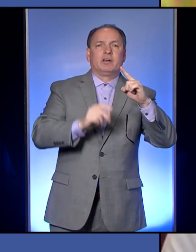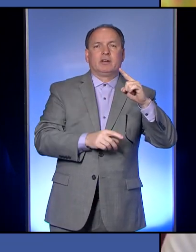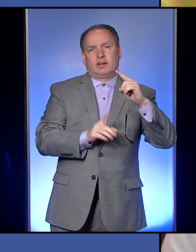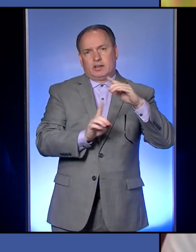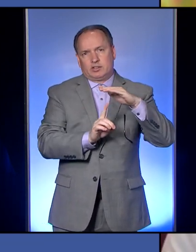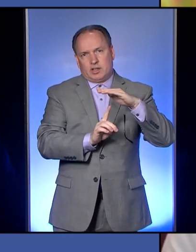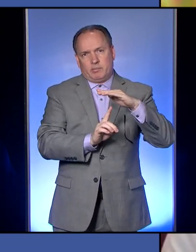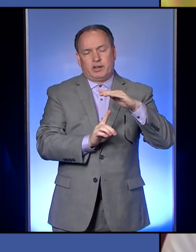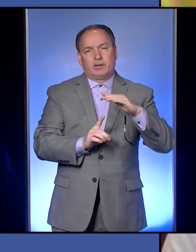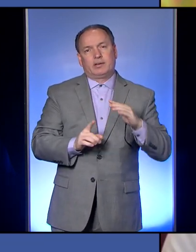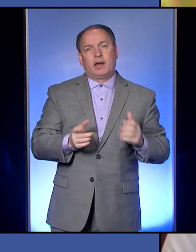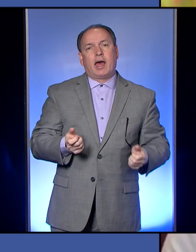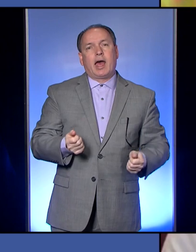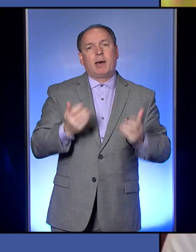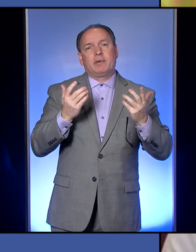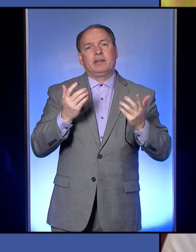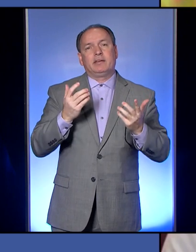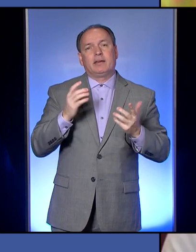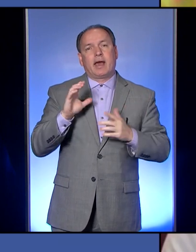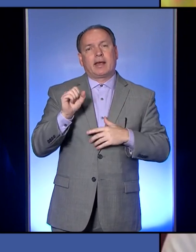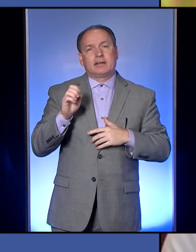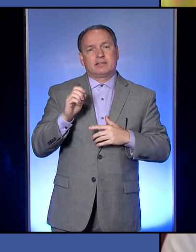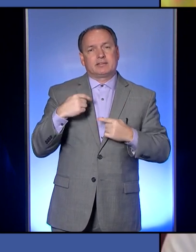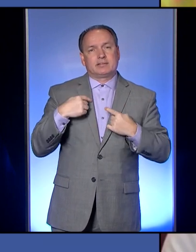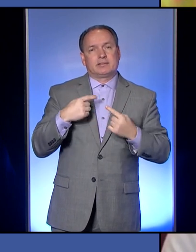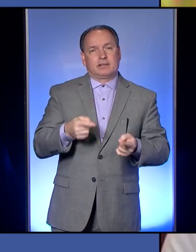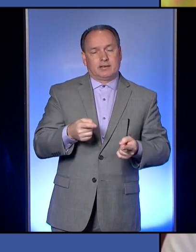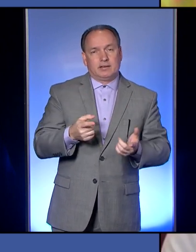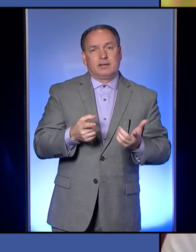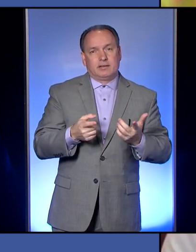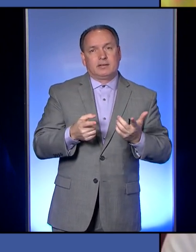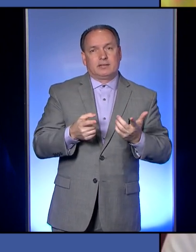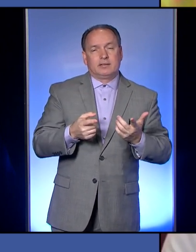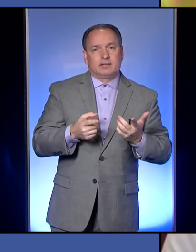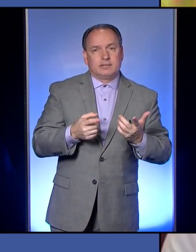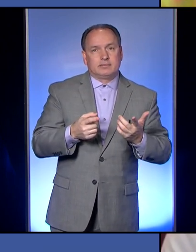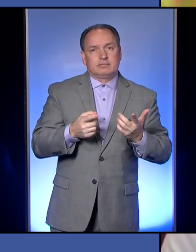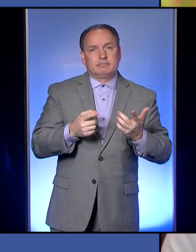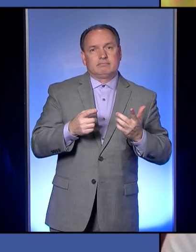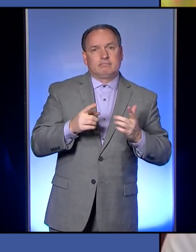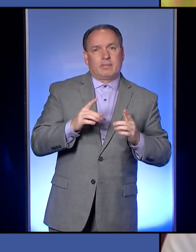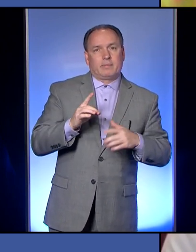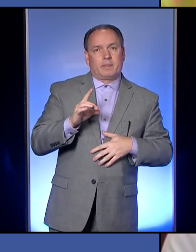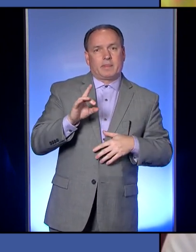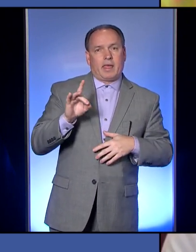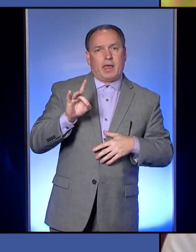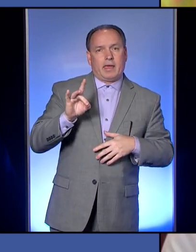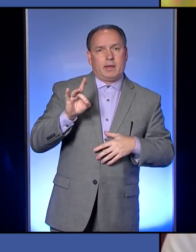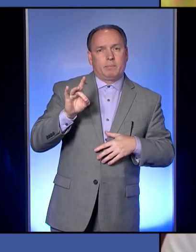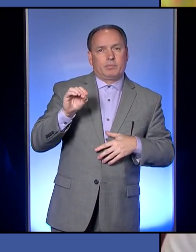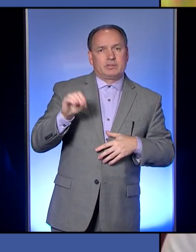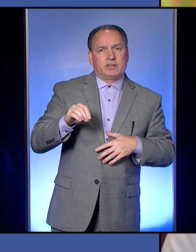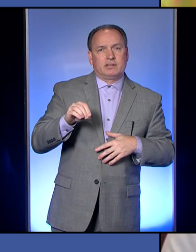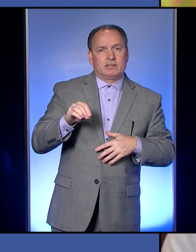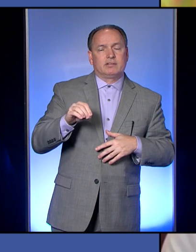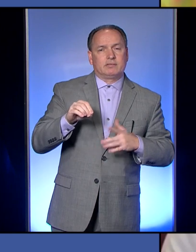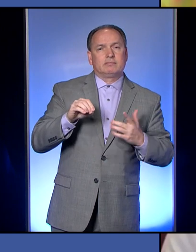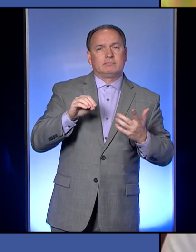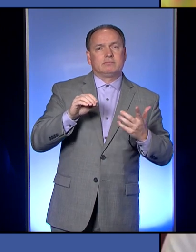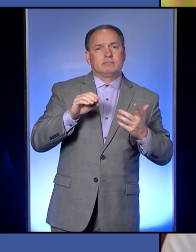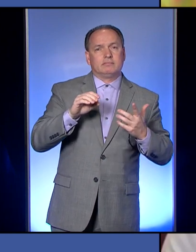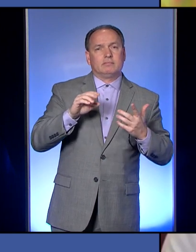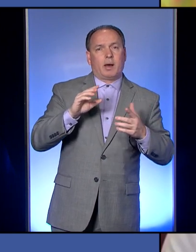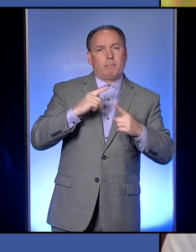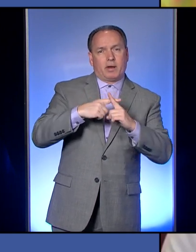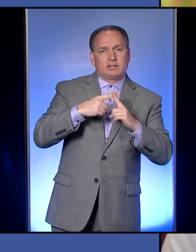tests and 592 have been positive. And like you mentioned, that's an 8% positivity rate. As we